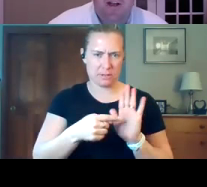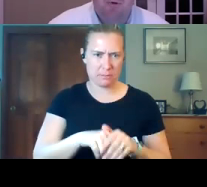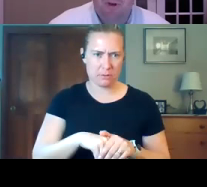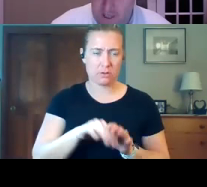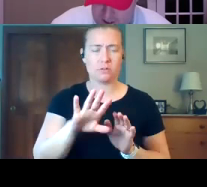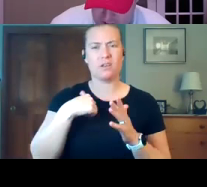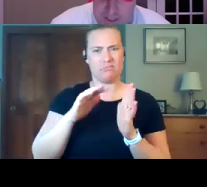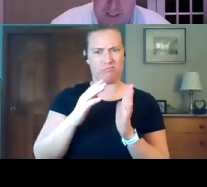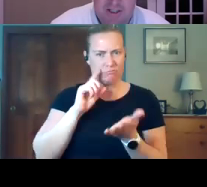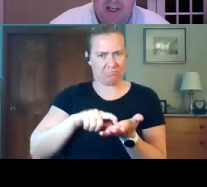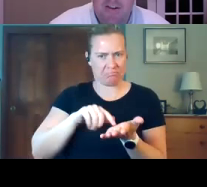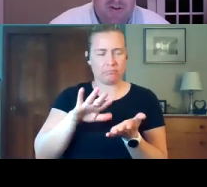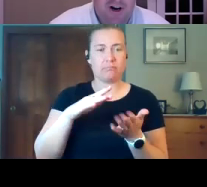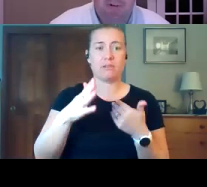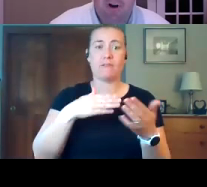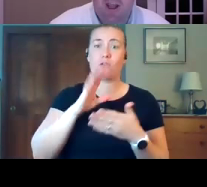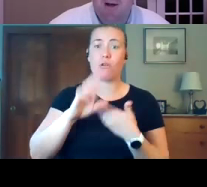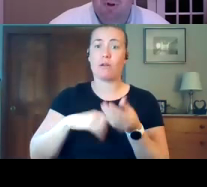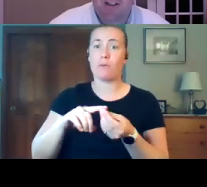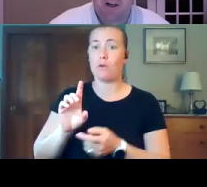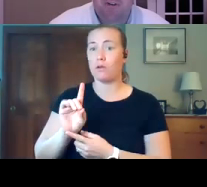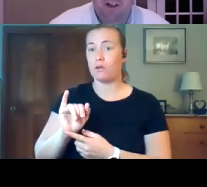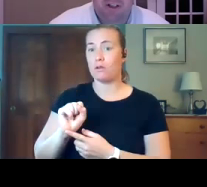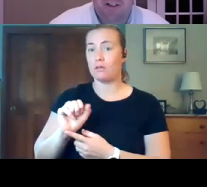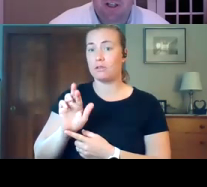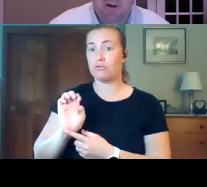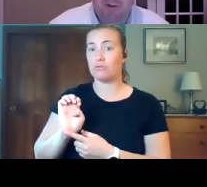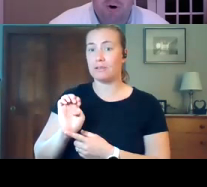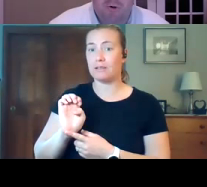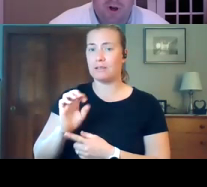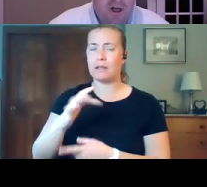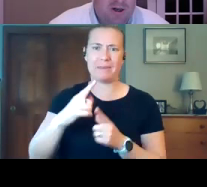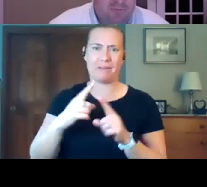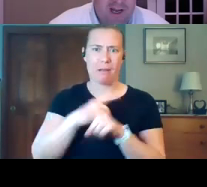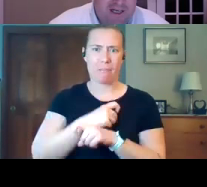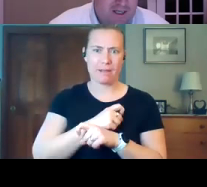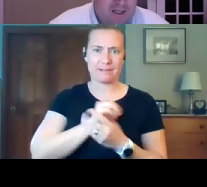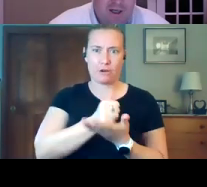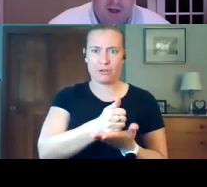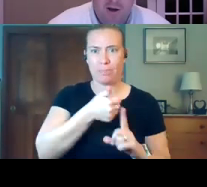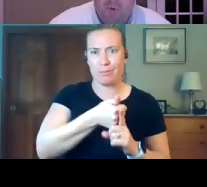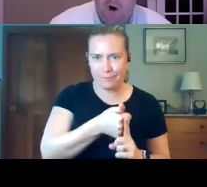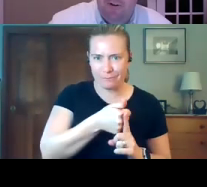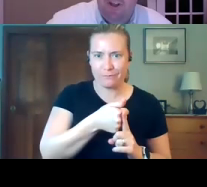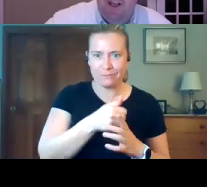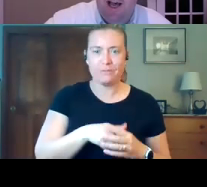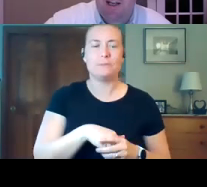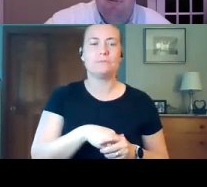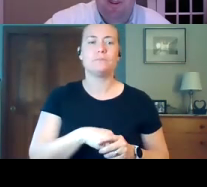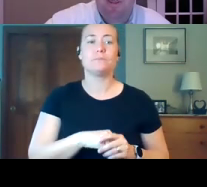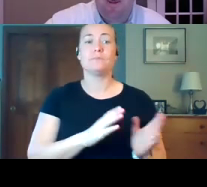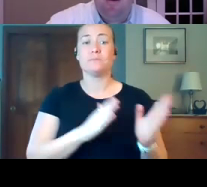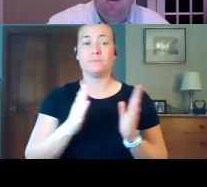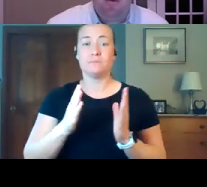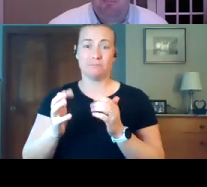discrete implementation strategies, these are often very complex interventions in and of their own right. More often than not,